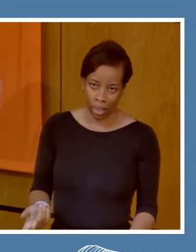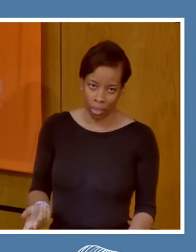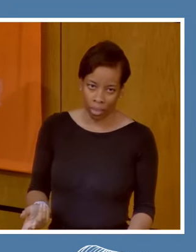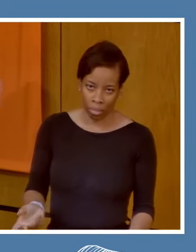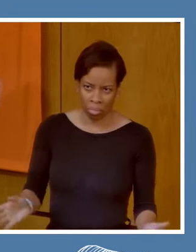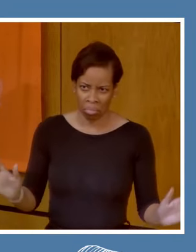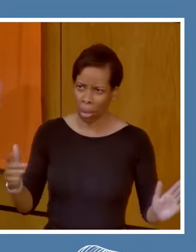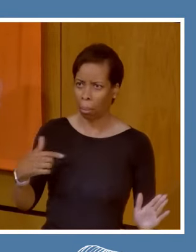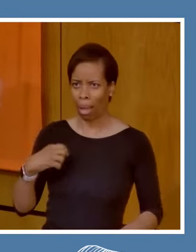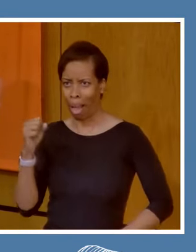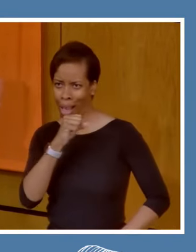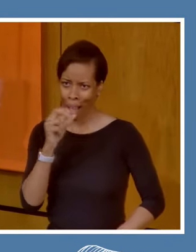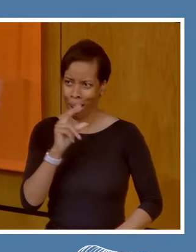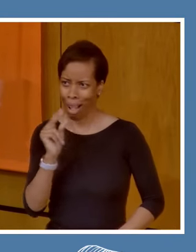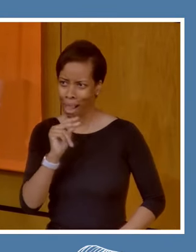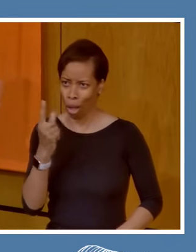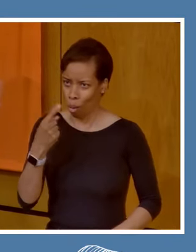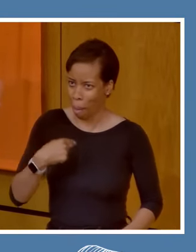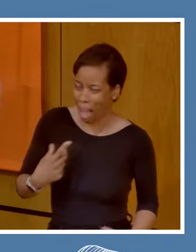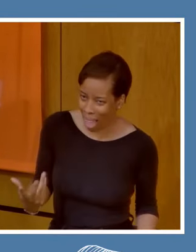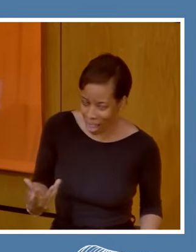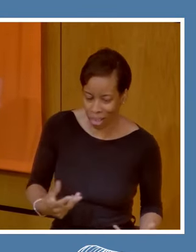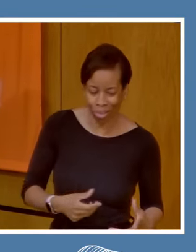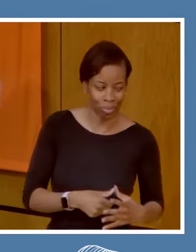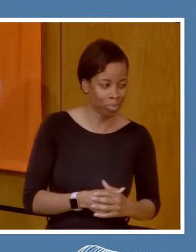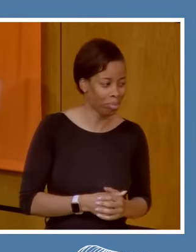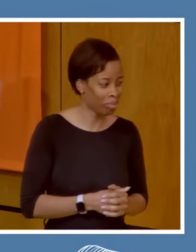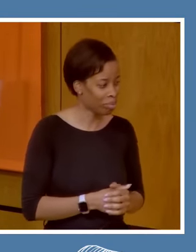In you just think I just walked in off the Euston Road, which I did.